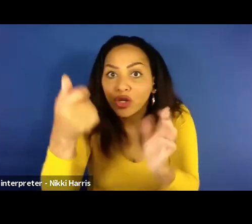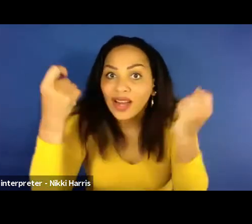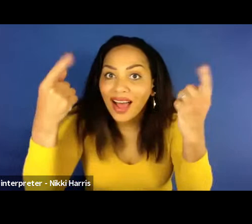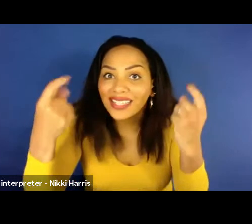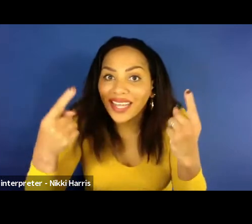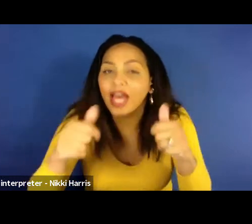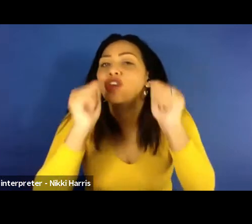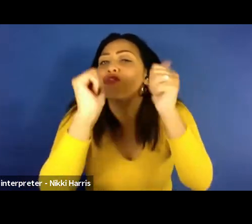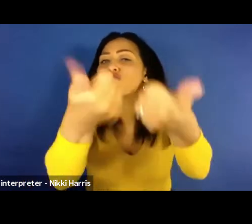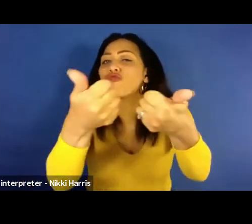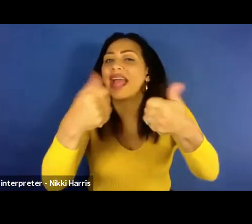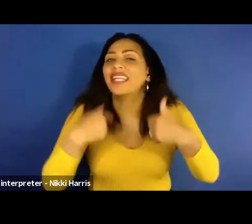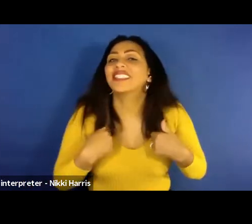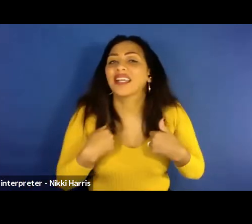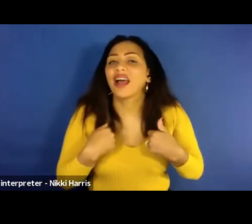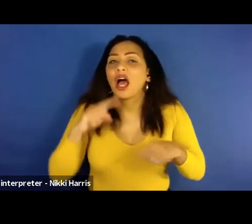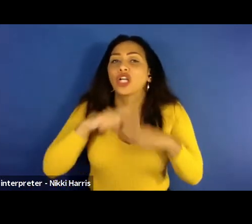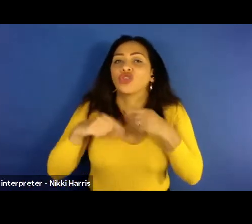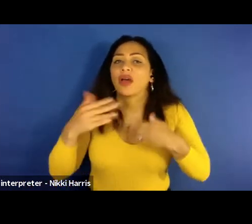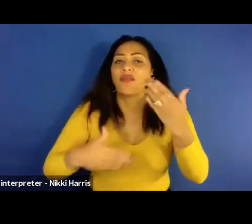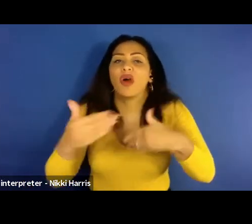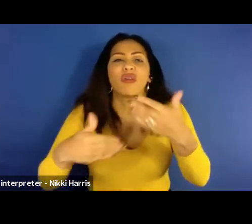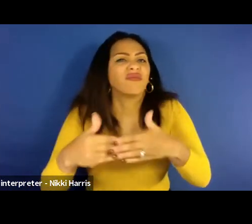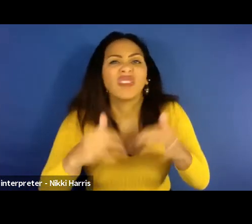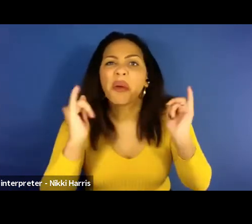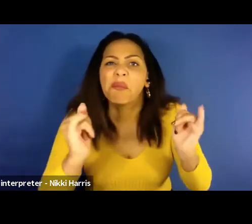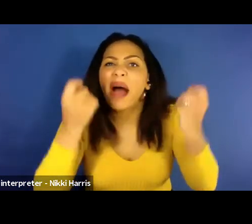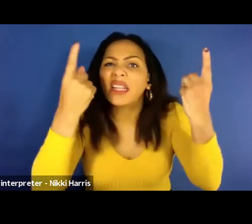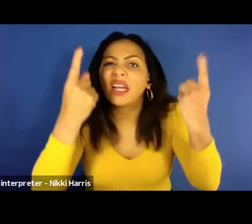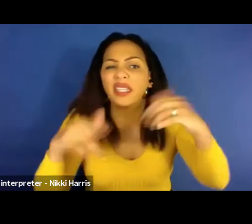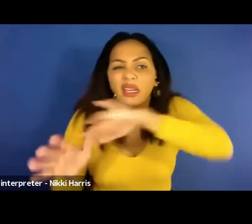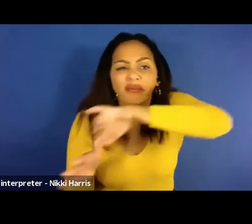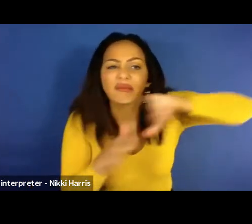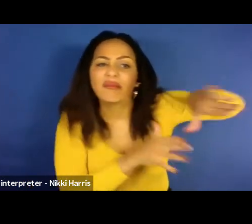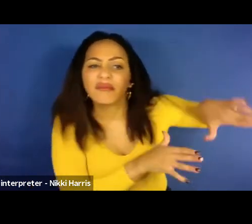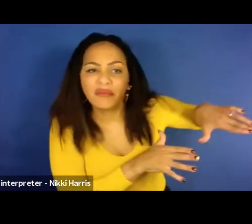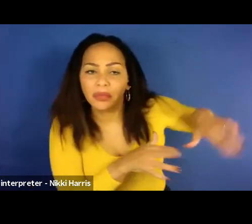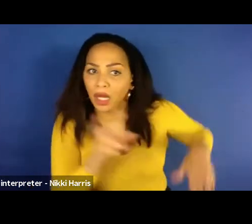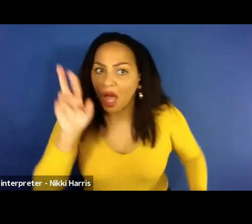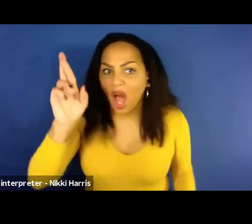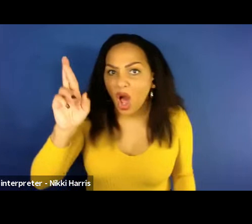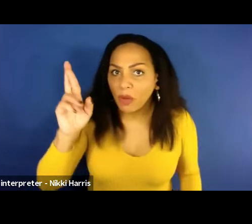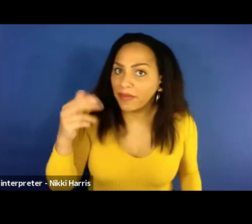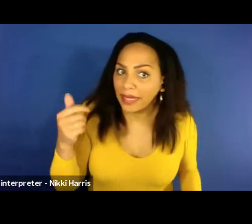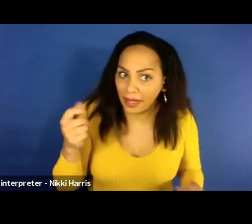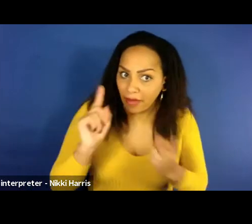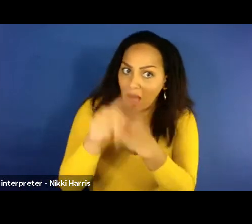forward. If it's a bad idea, allow it. Let me move on to something else. So hopefully that helps answer that question.